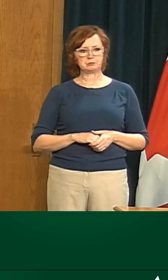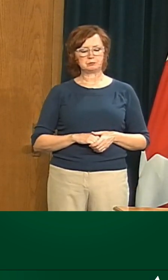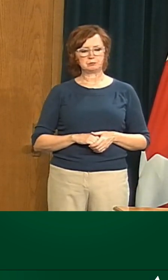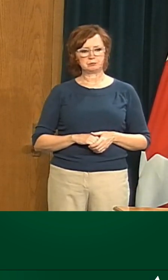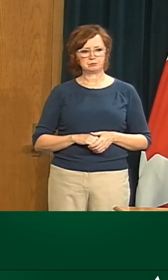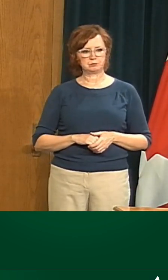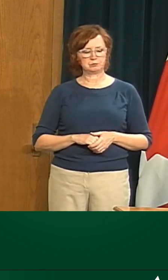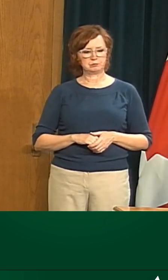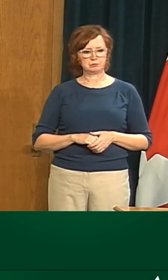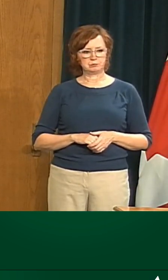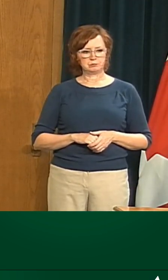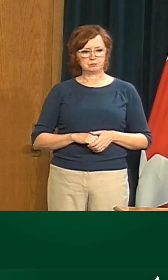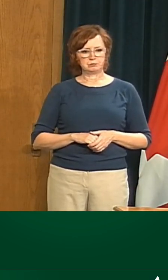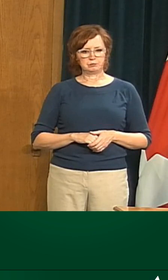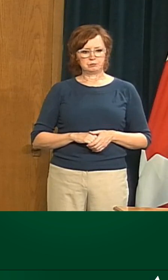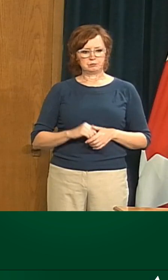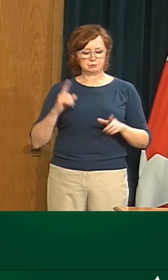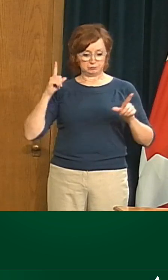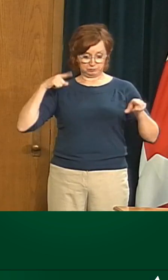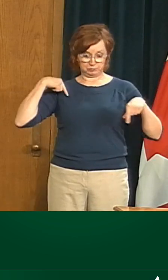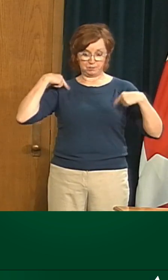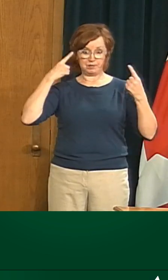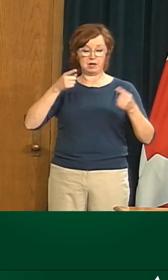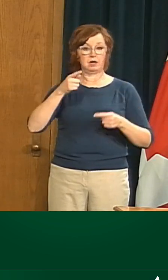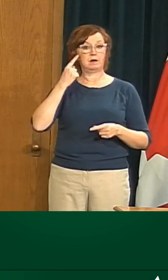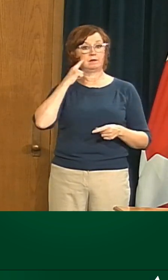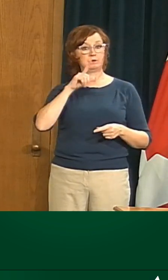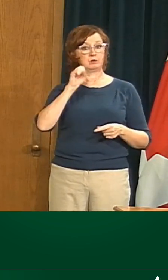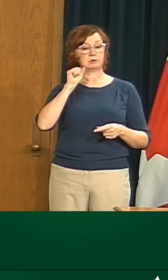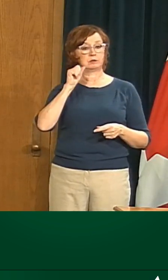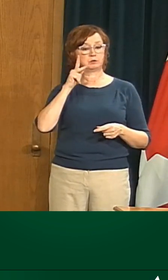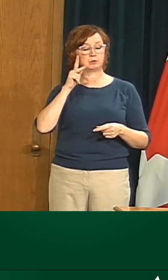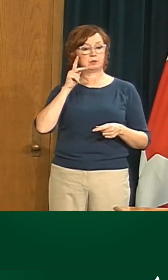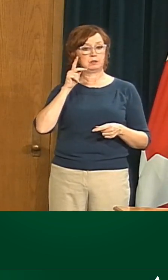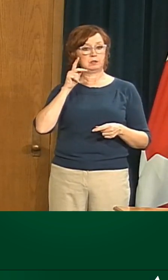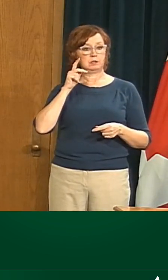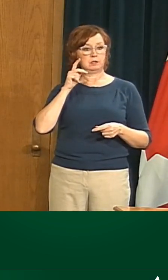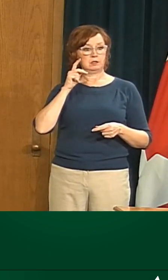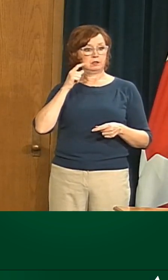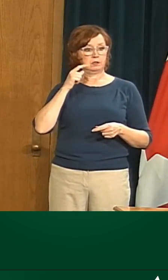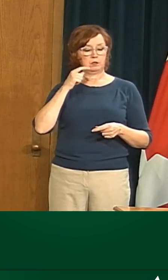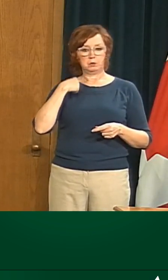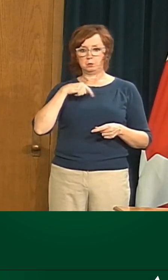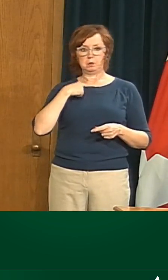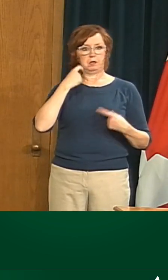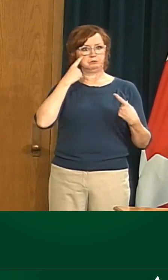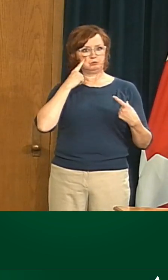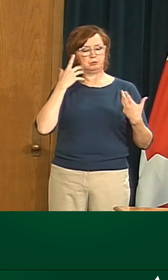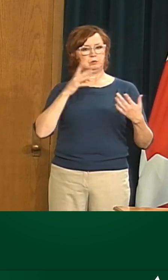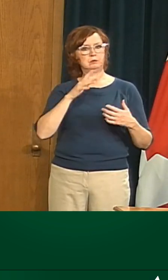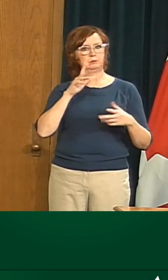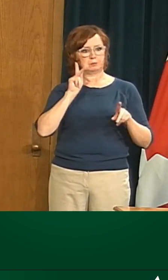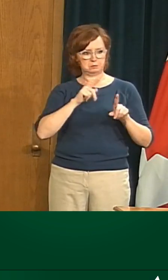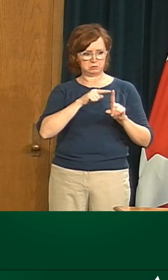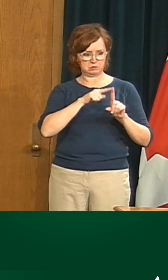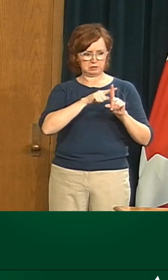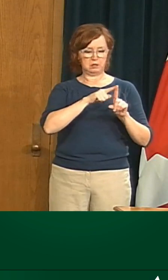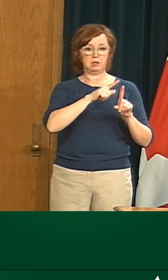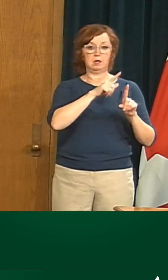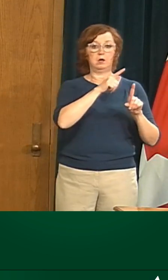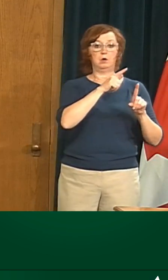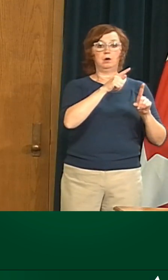community across Saskatchewan, is that employers collectively with their employees are going far above and beyond what could ever